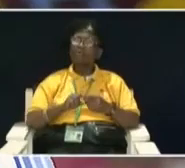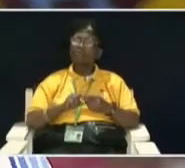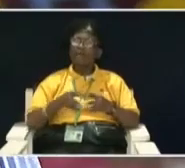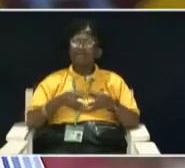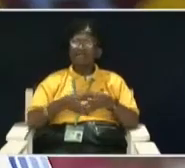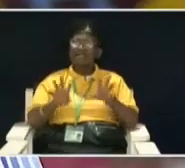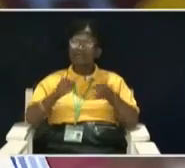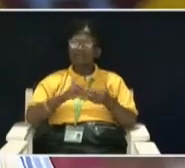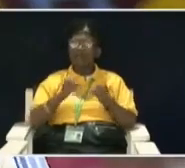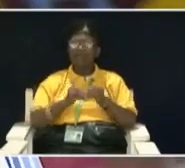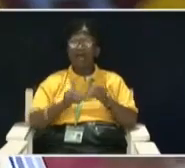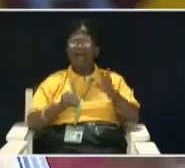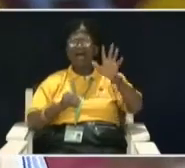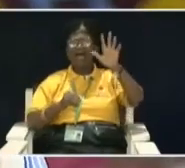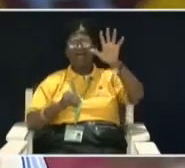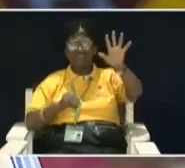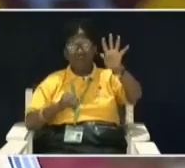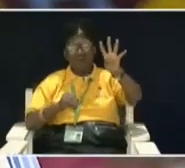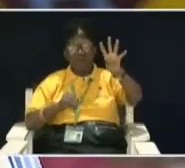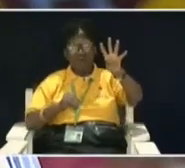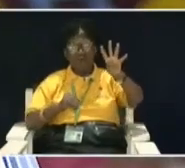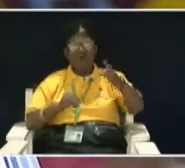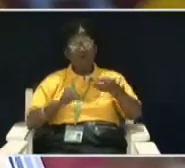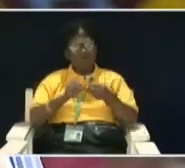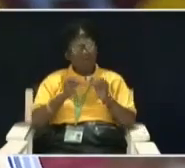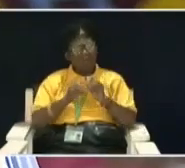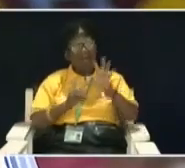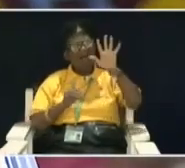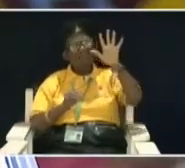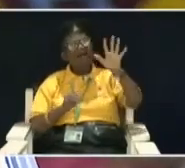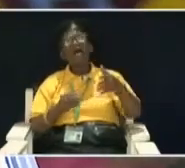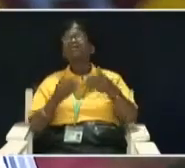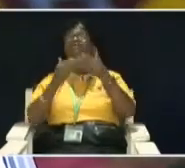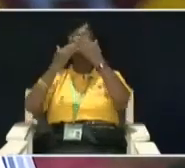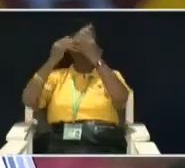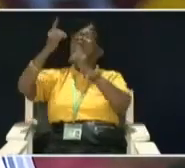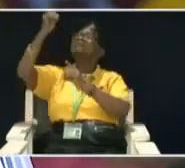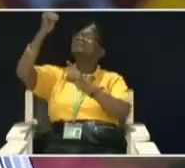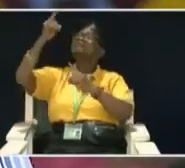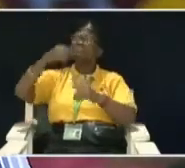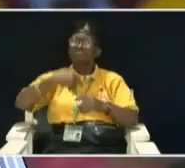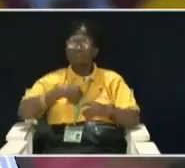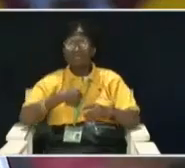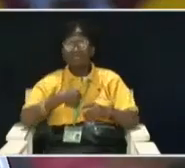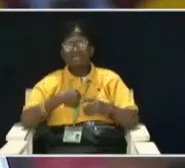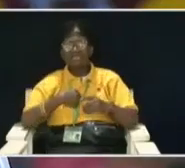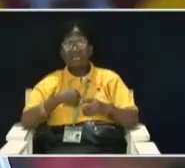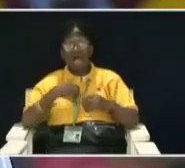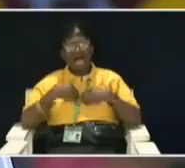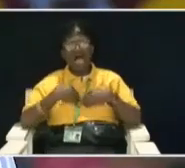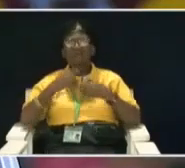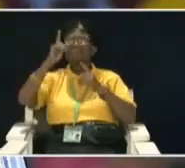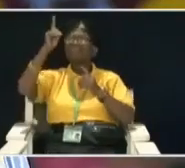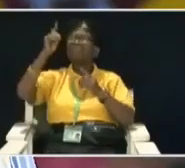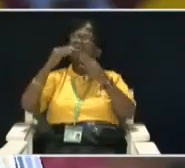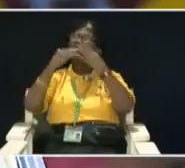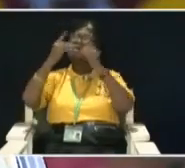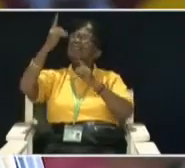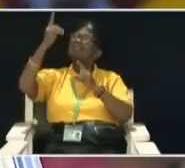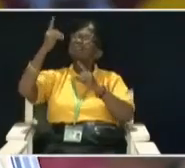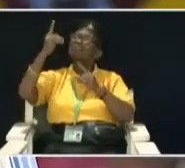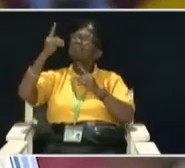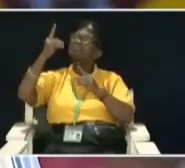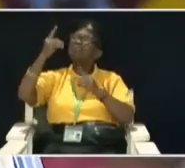said, oh God, thank you, I have Jesus. Thank you that anytime I want to see the